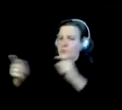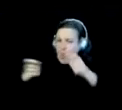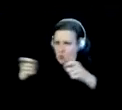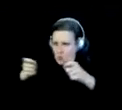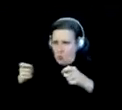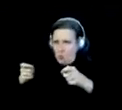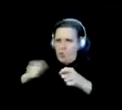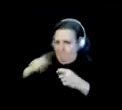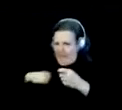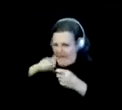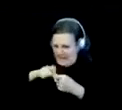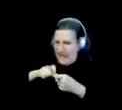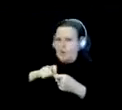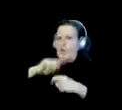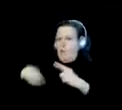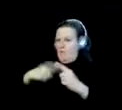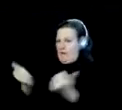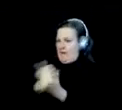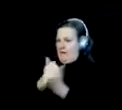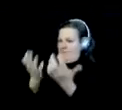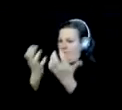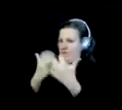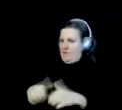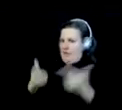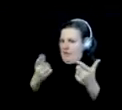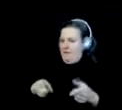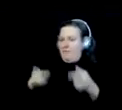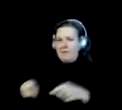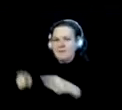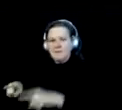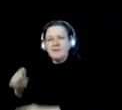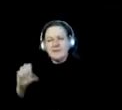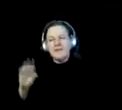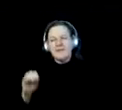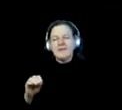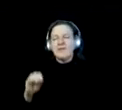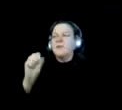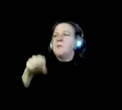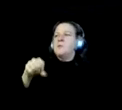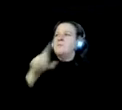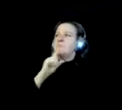exactly when everything happens. So yeah, it was